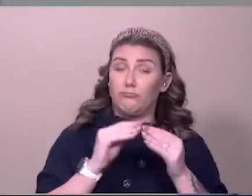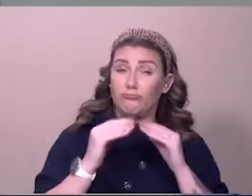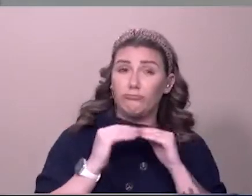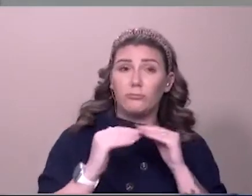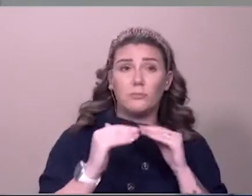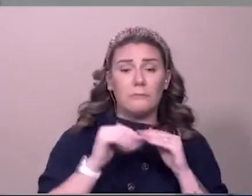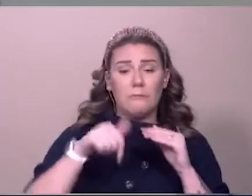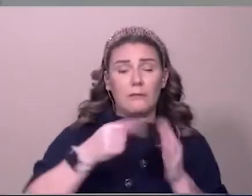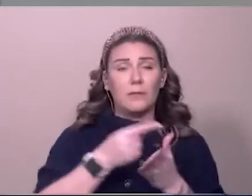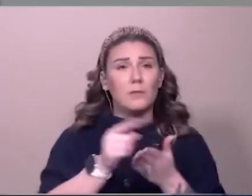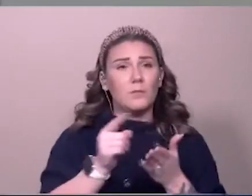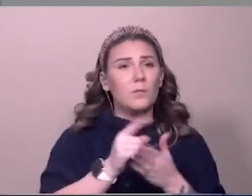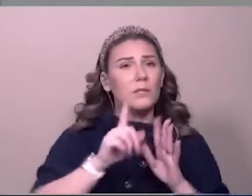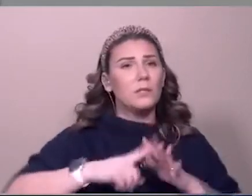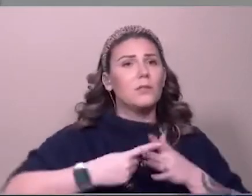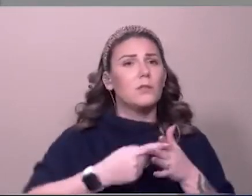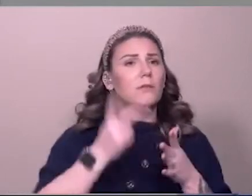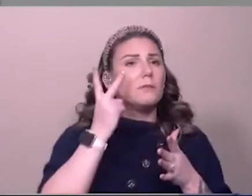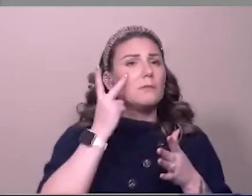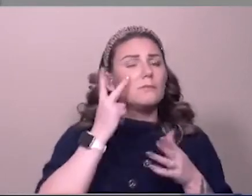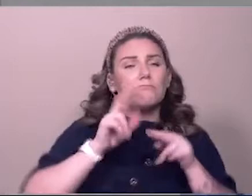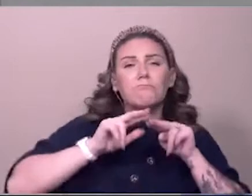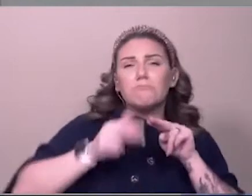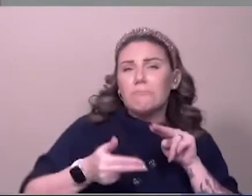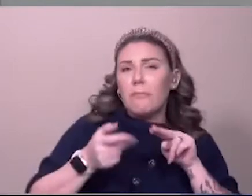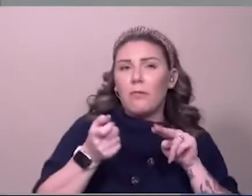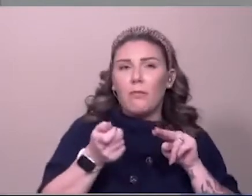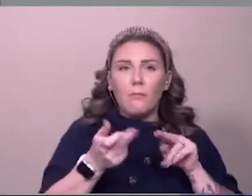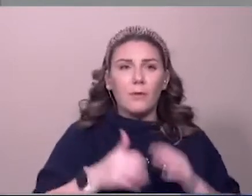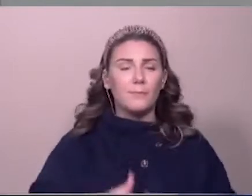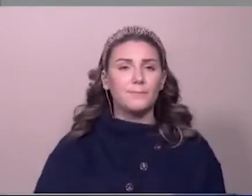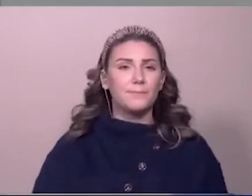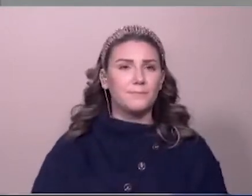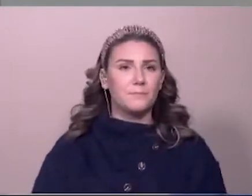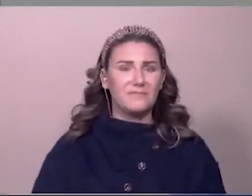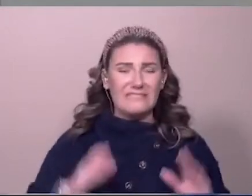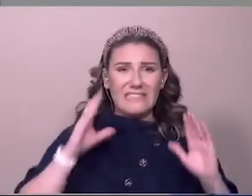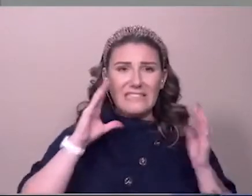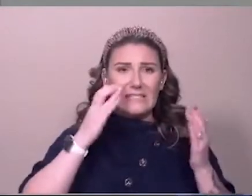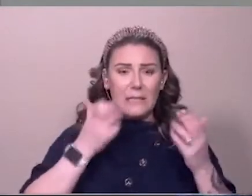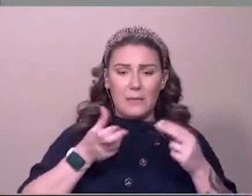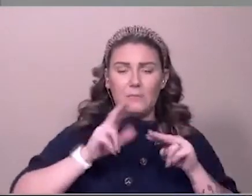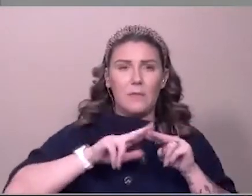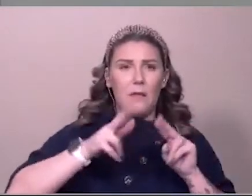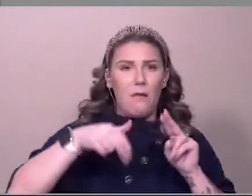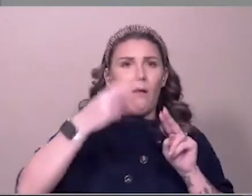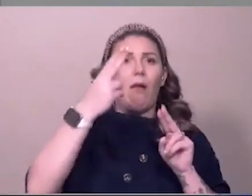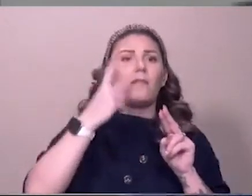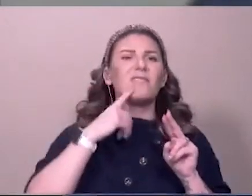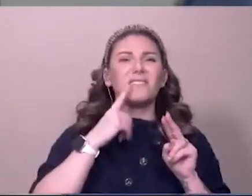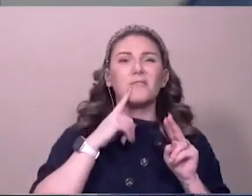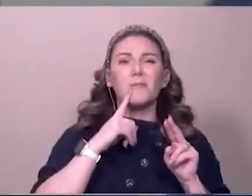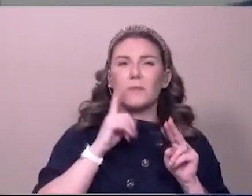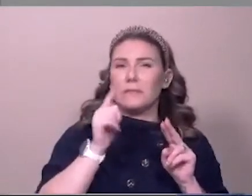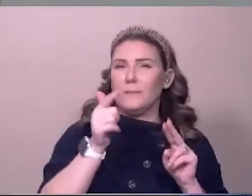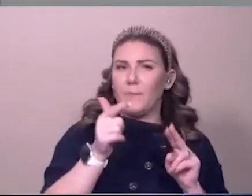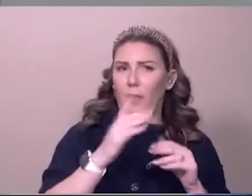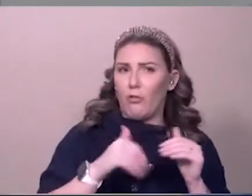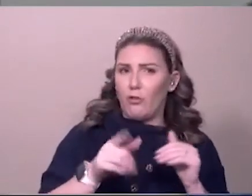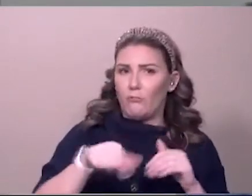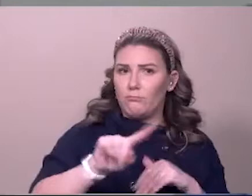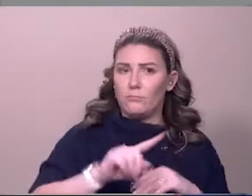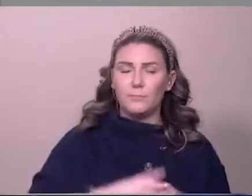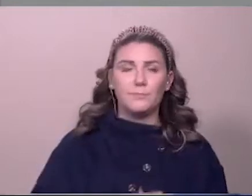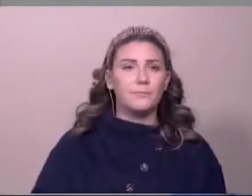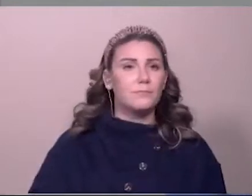week, we're starting to see some decline, but seems like our peak was reached a little bit later than some of you